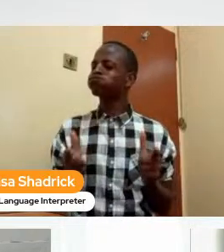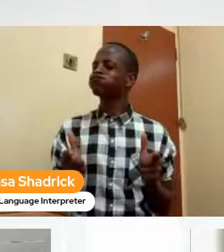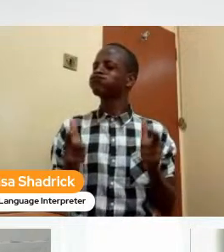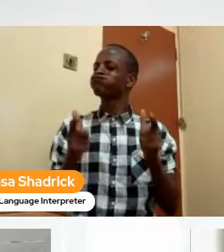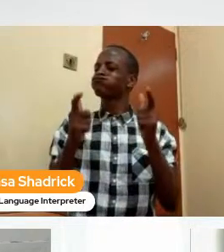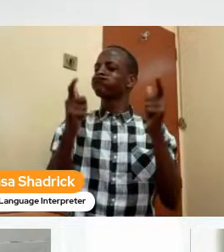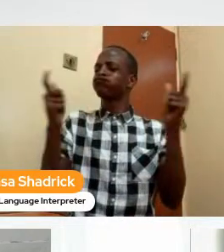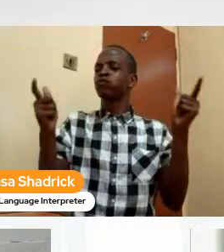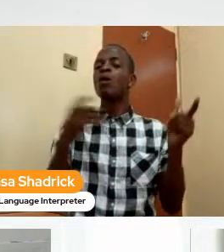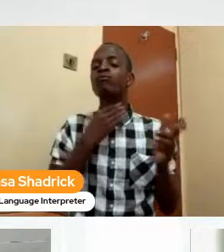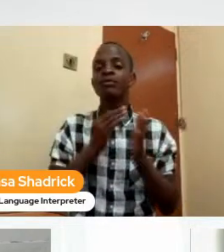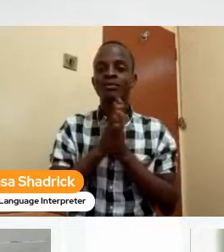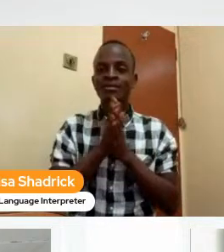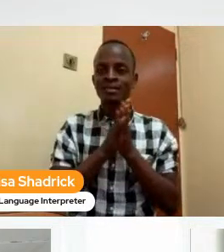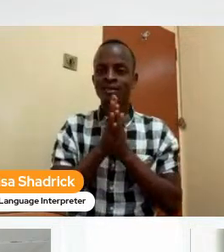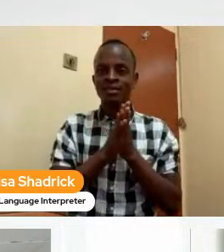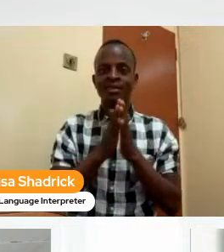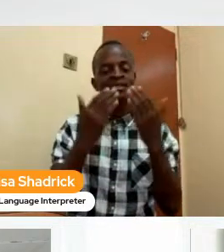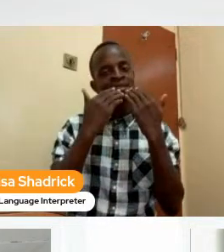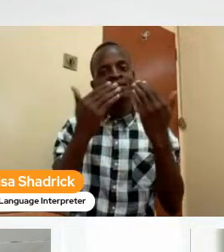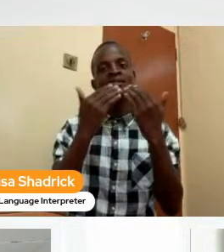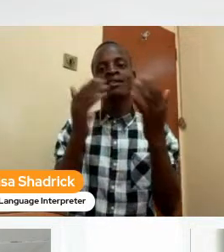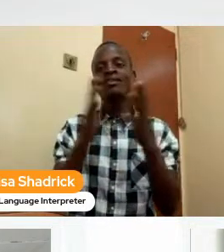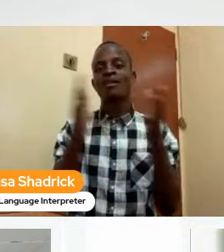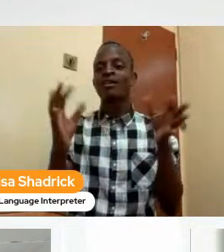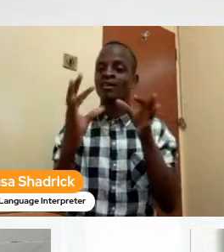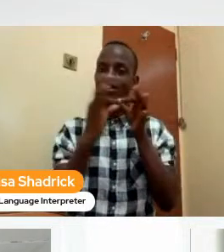wanna miss the event. Thank you so much for joining us on